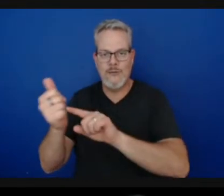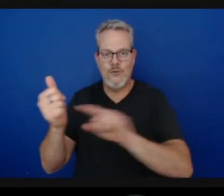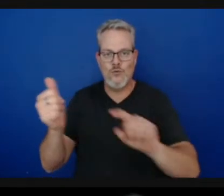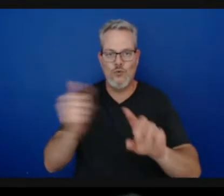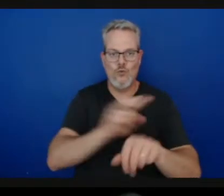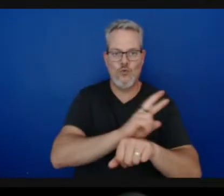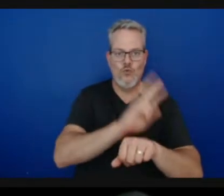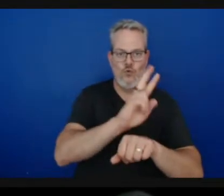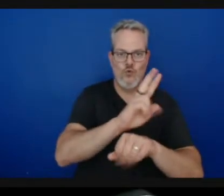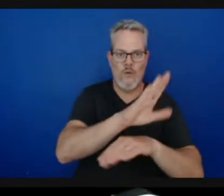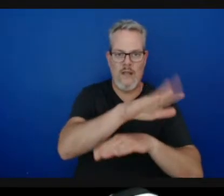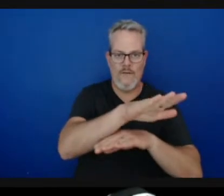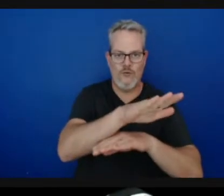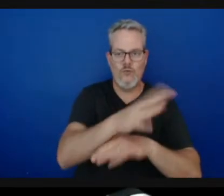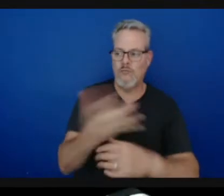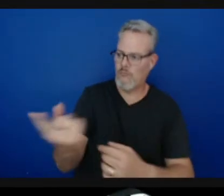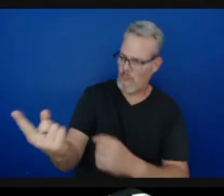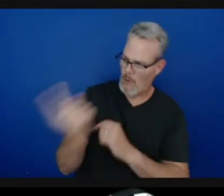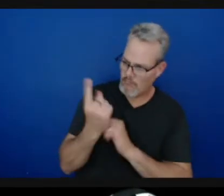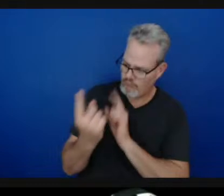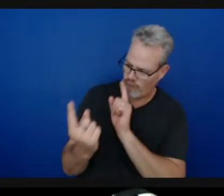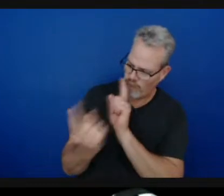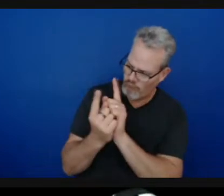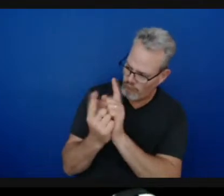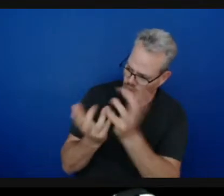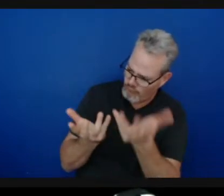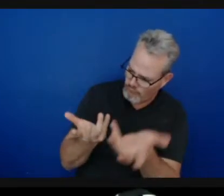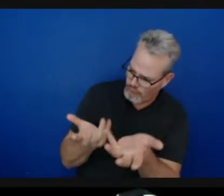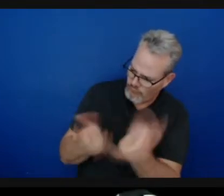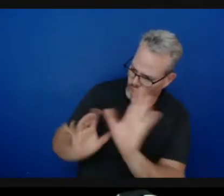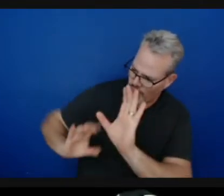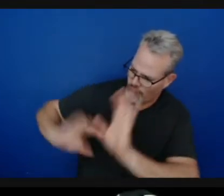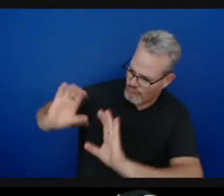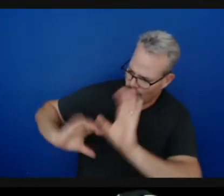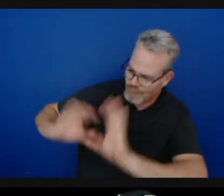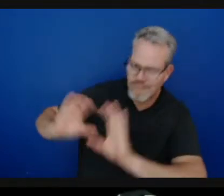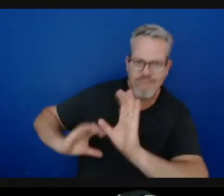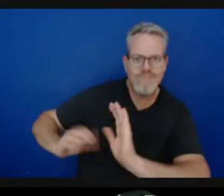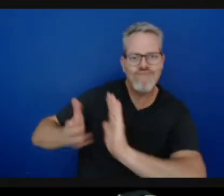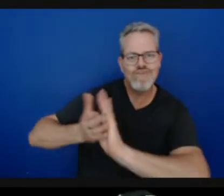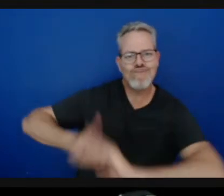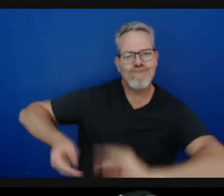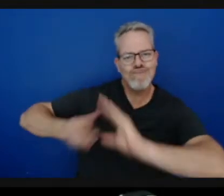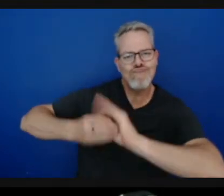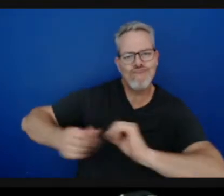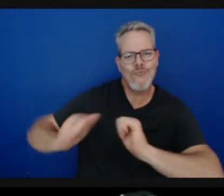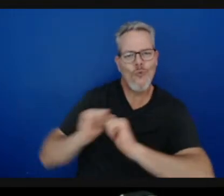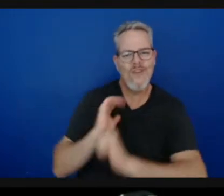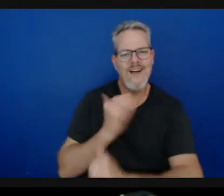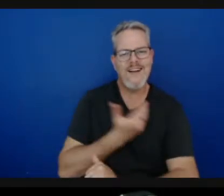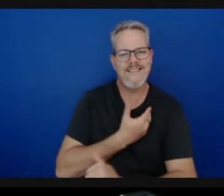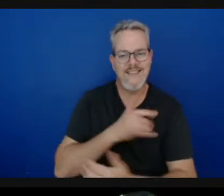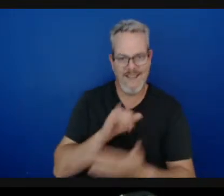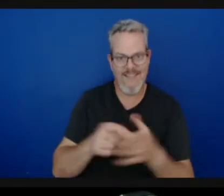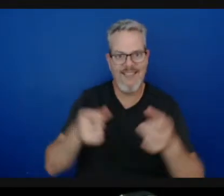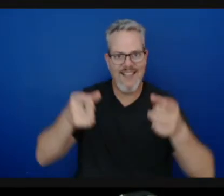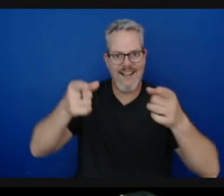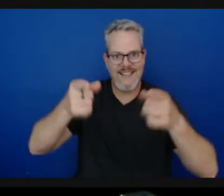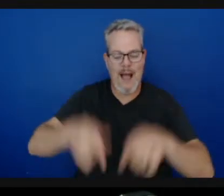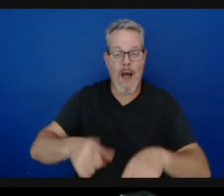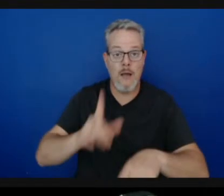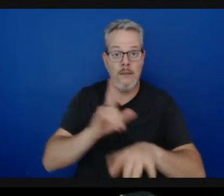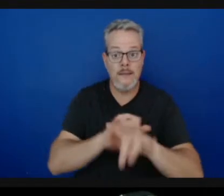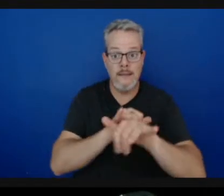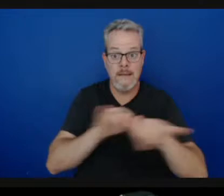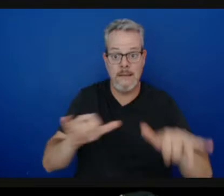person, since that can always be fun as well. So that's happening in the south part of the island. That same day, March